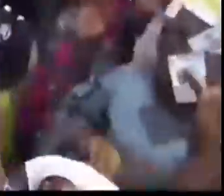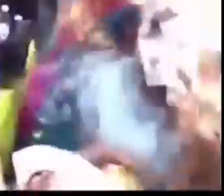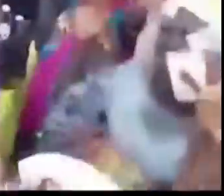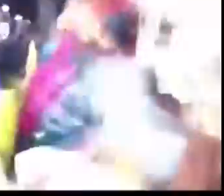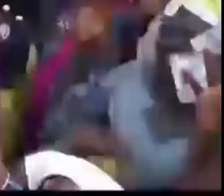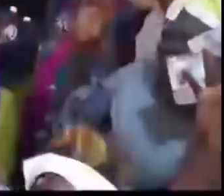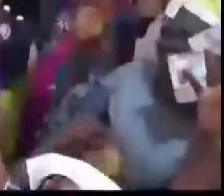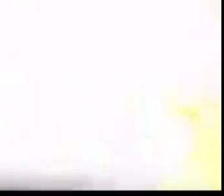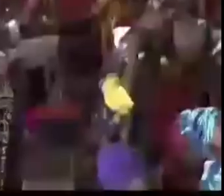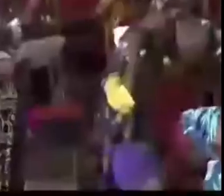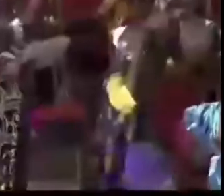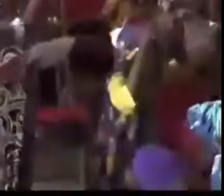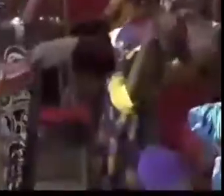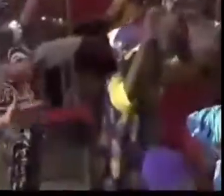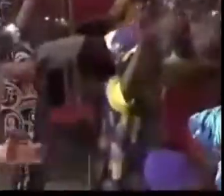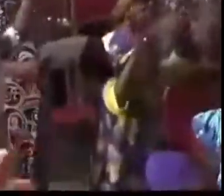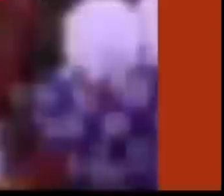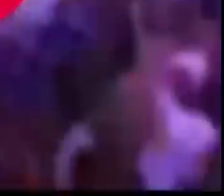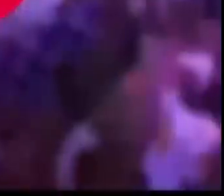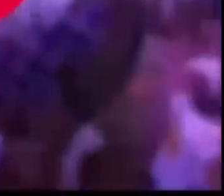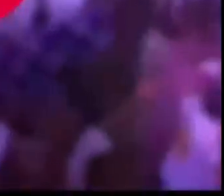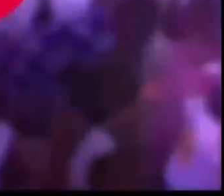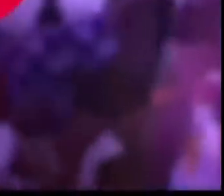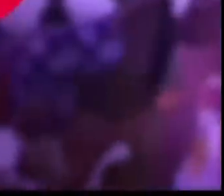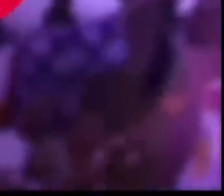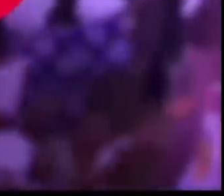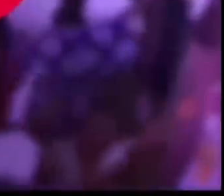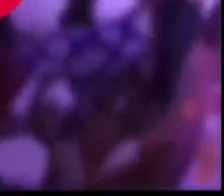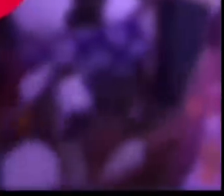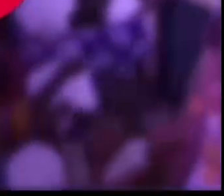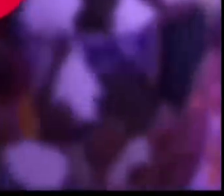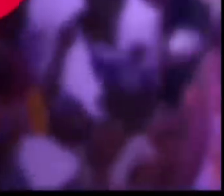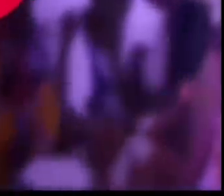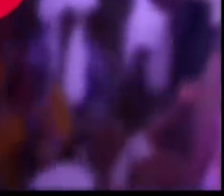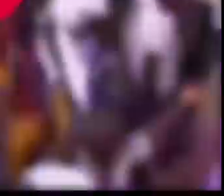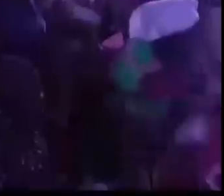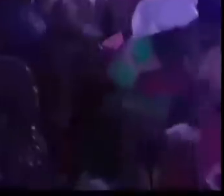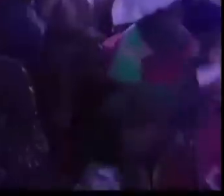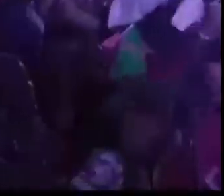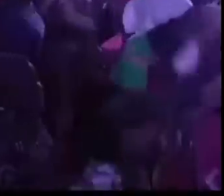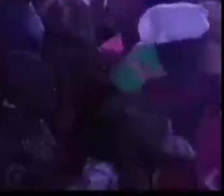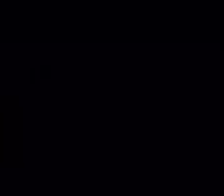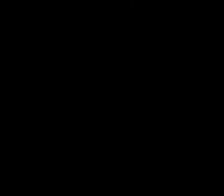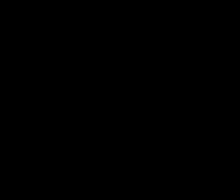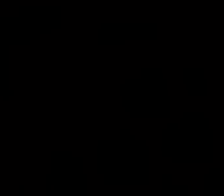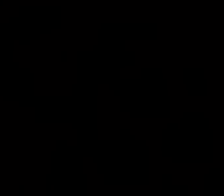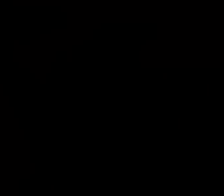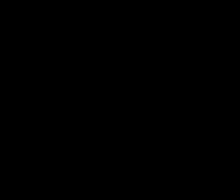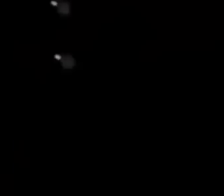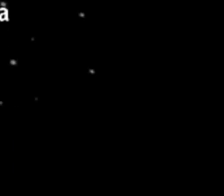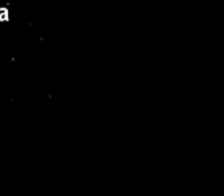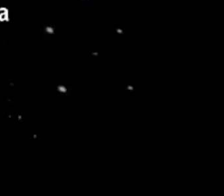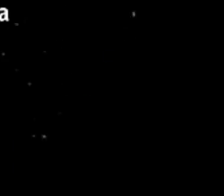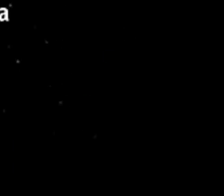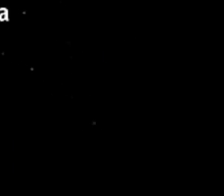sayi unipojiko. Tidi ama jati yanuasi ma shele. Inye loju of Friday, 18th August 2023. Latago Mesa, let me show you about